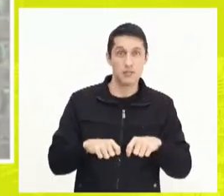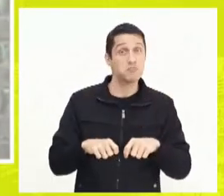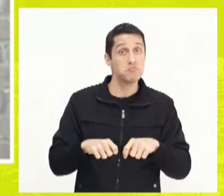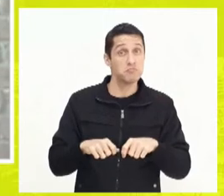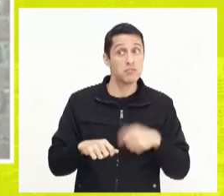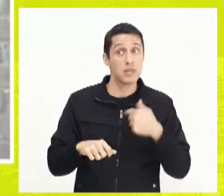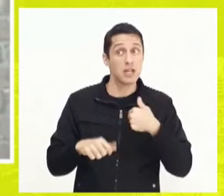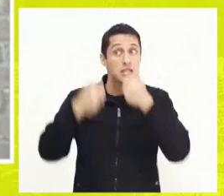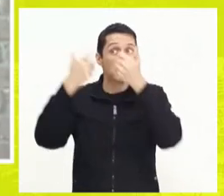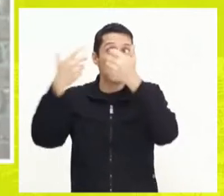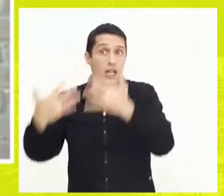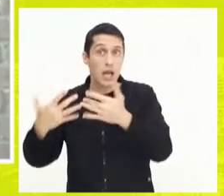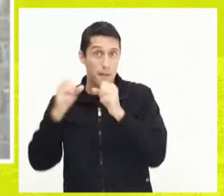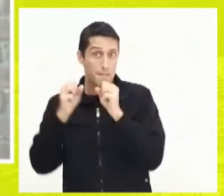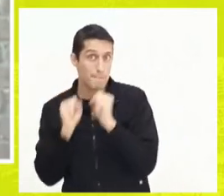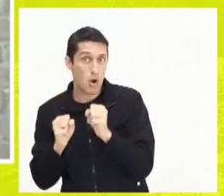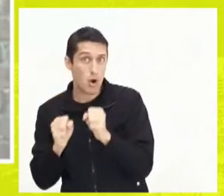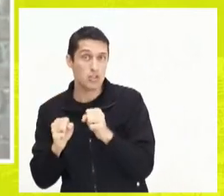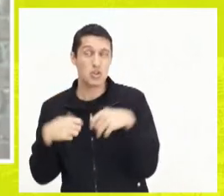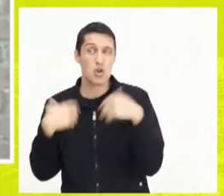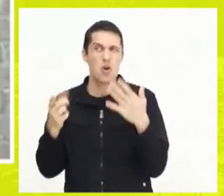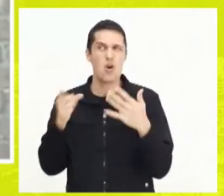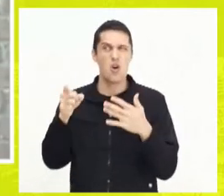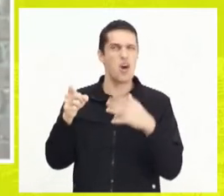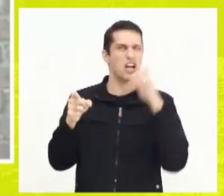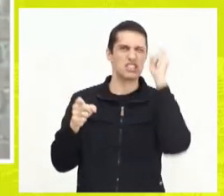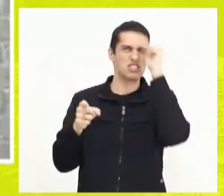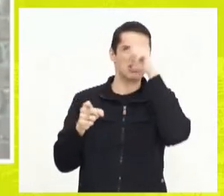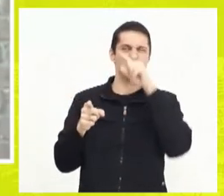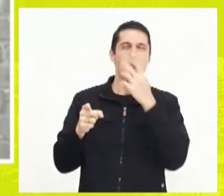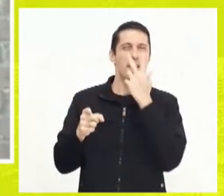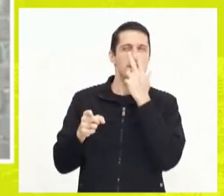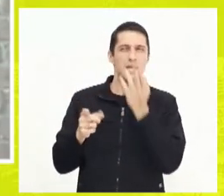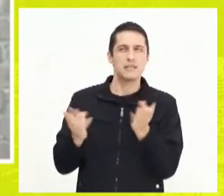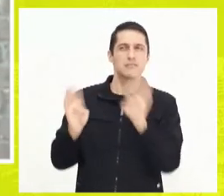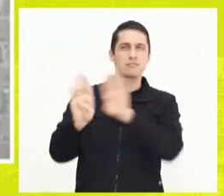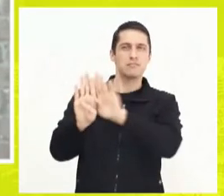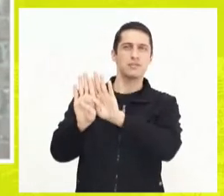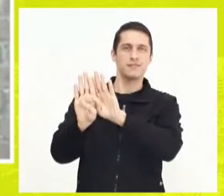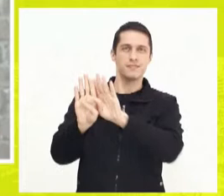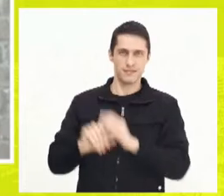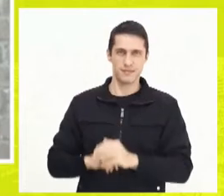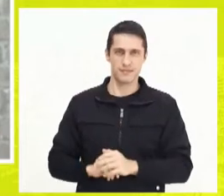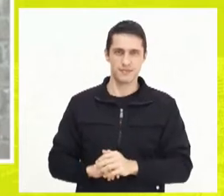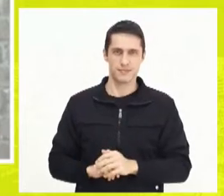for him to share this thing in the work environment is there an awareness